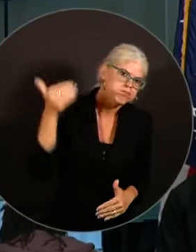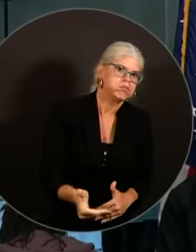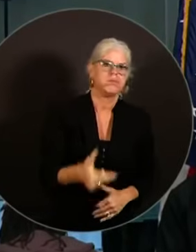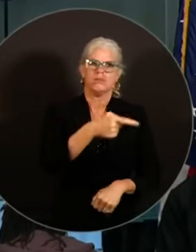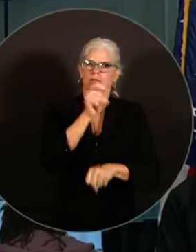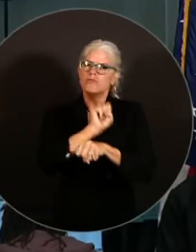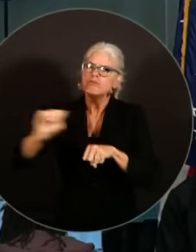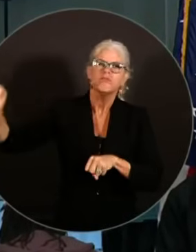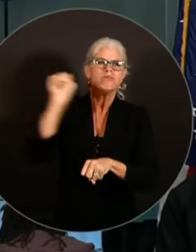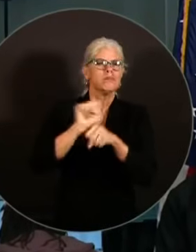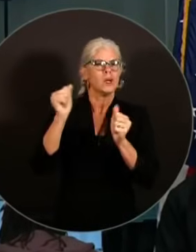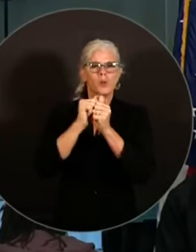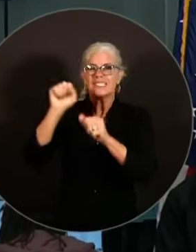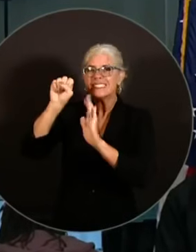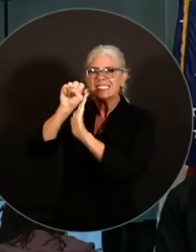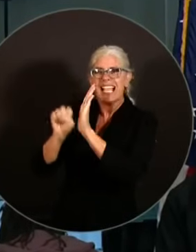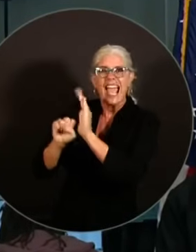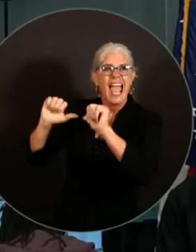agencies, making us the